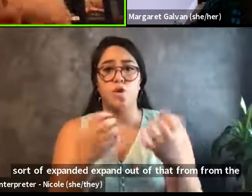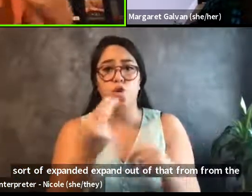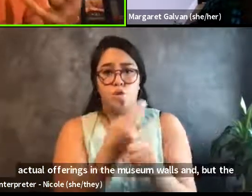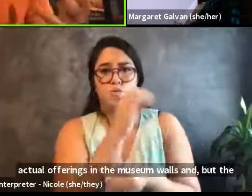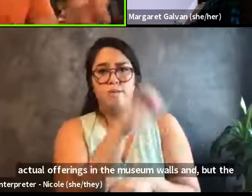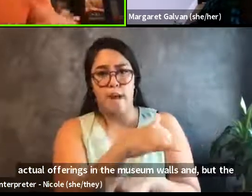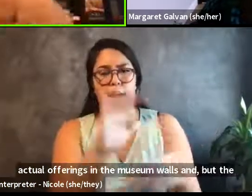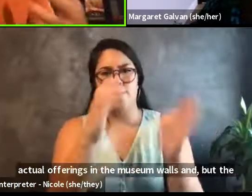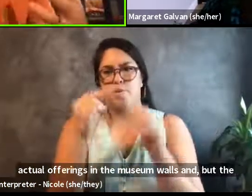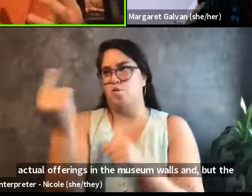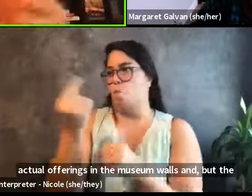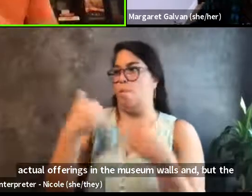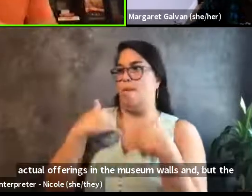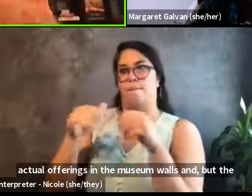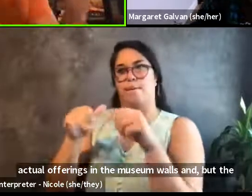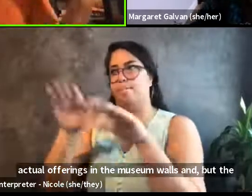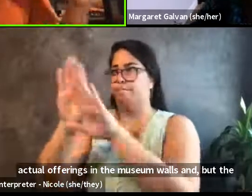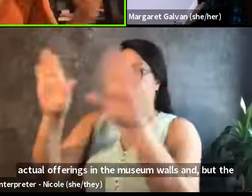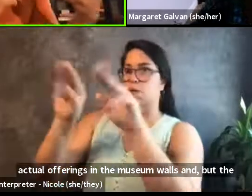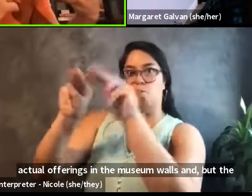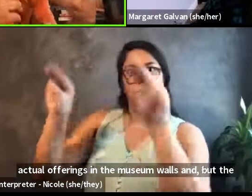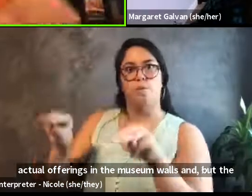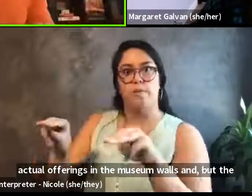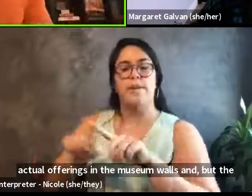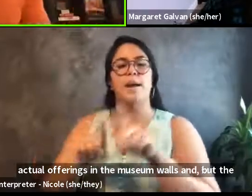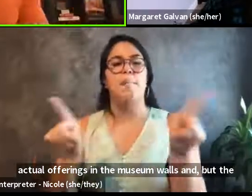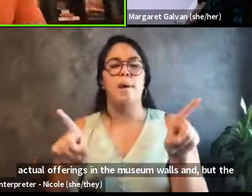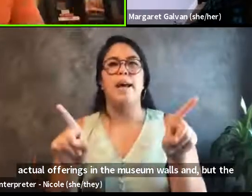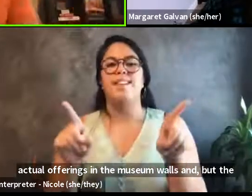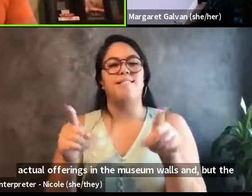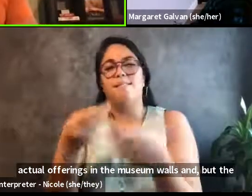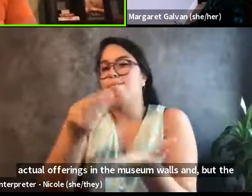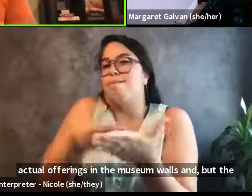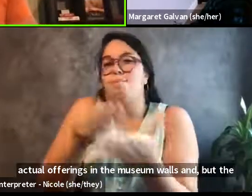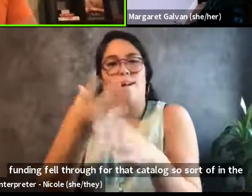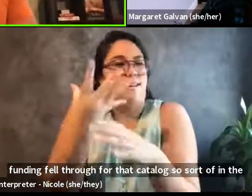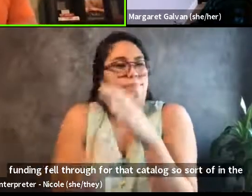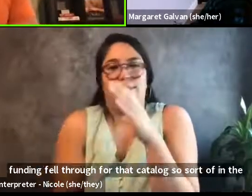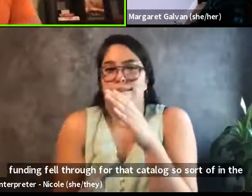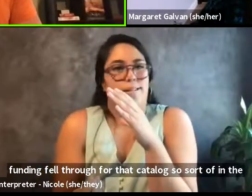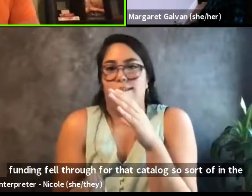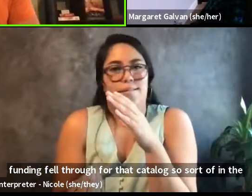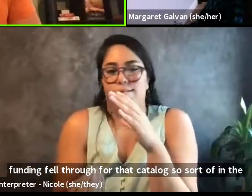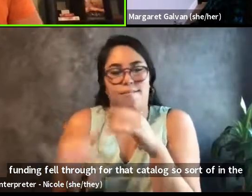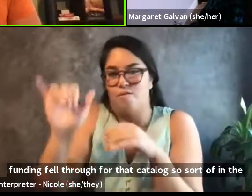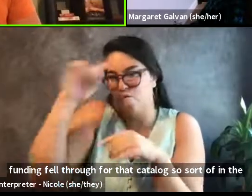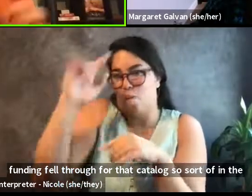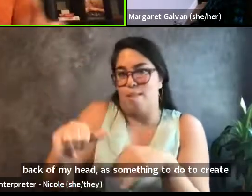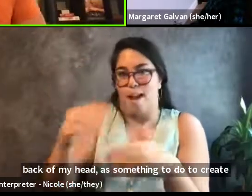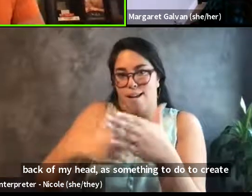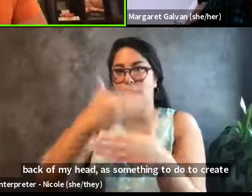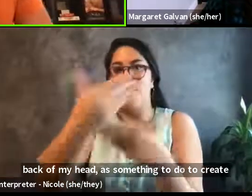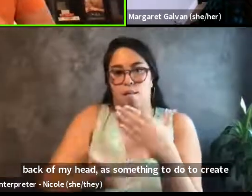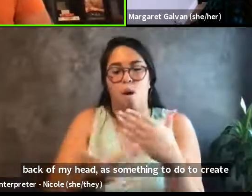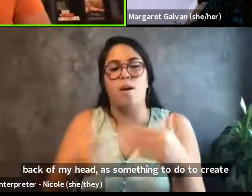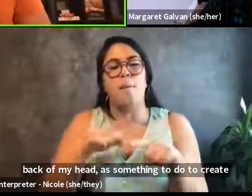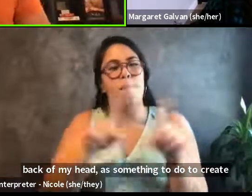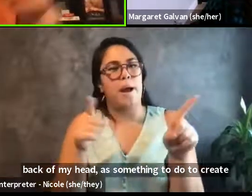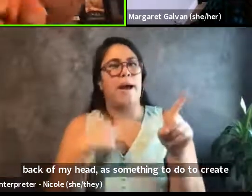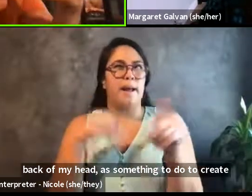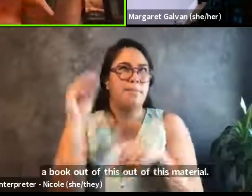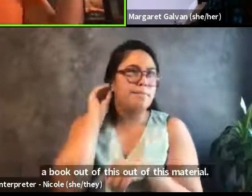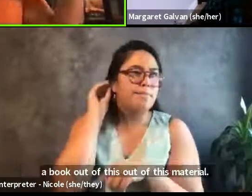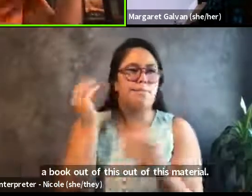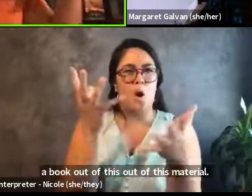but the funding fell through for that catalog. So it was sort of in the back of my head as something to do to create a book out of this, um, out of this material. Um,